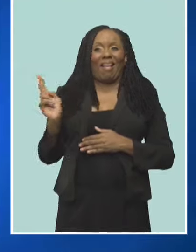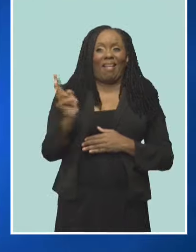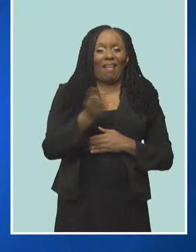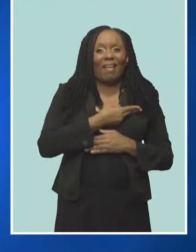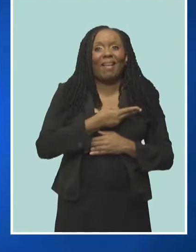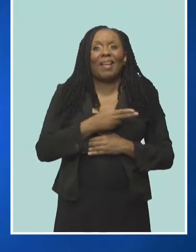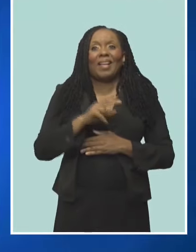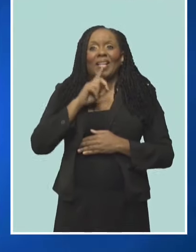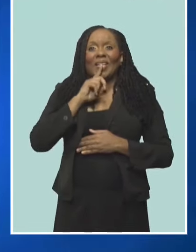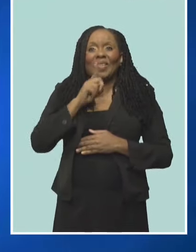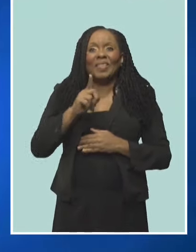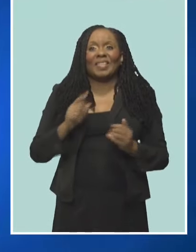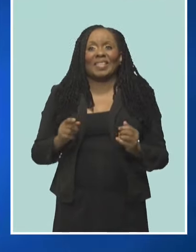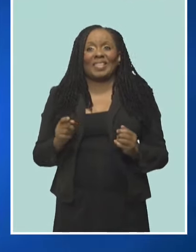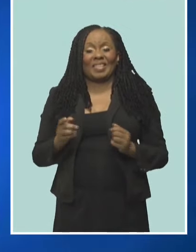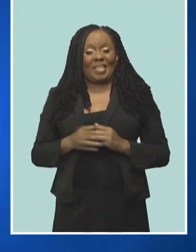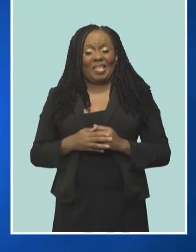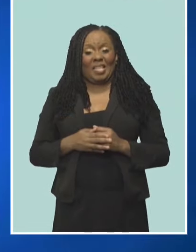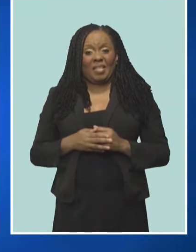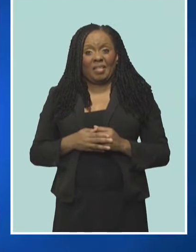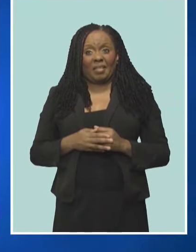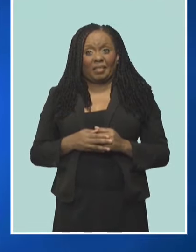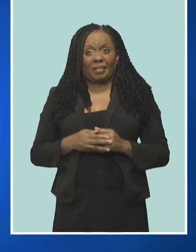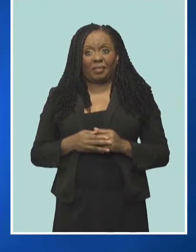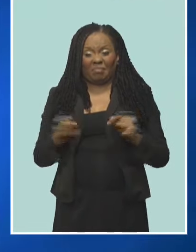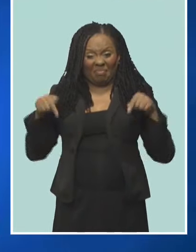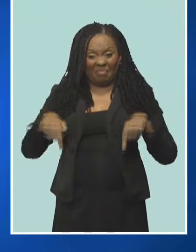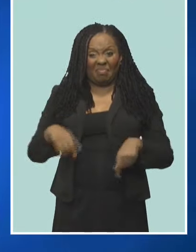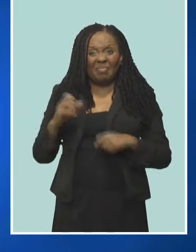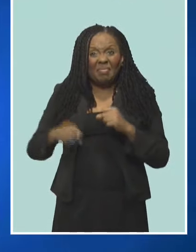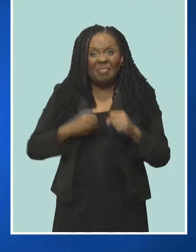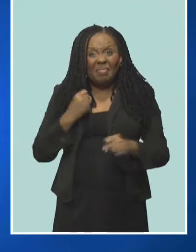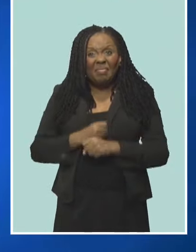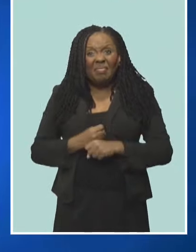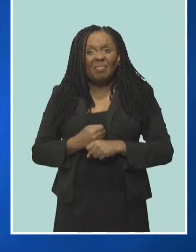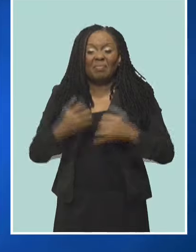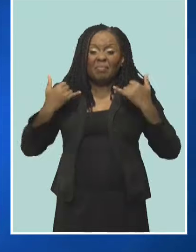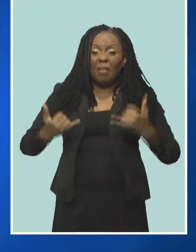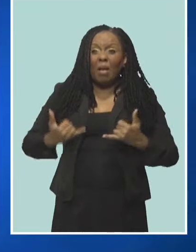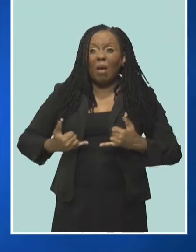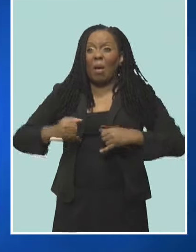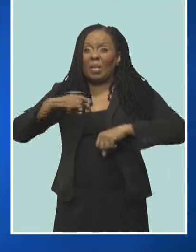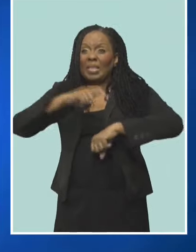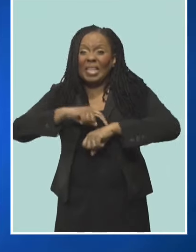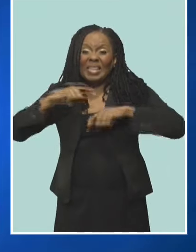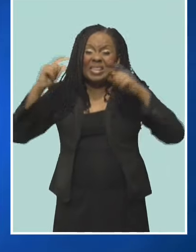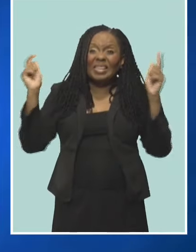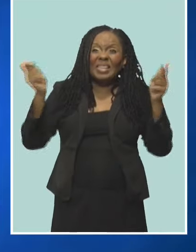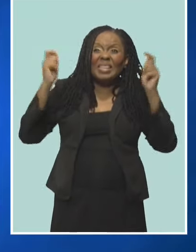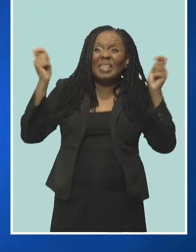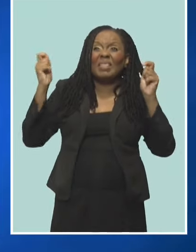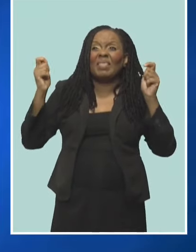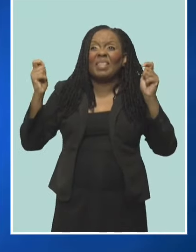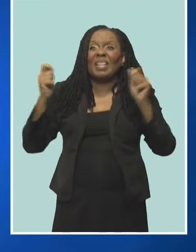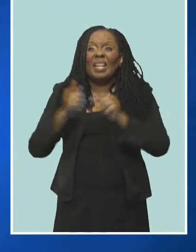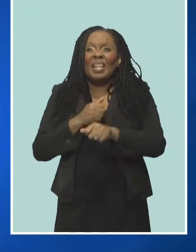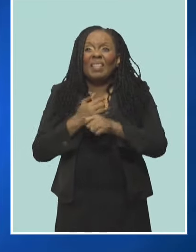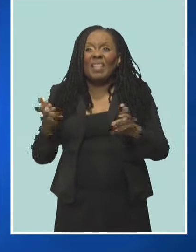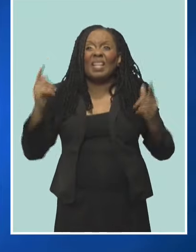in this year, yes, as a time to celebrate what we have already done in and for our